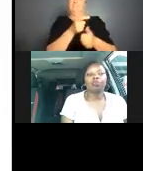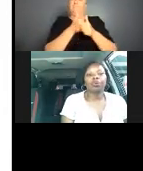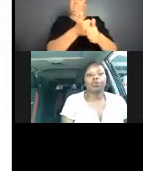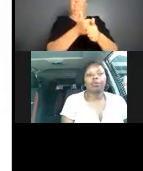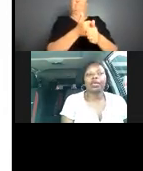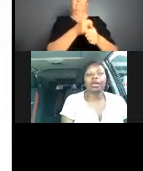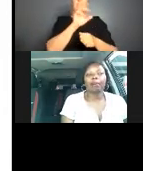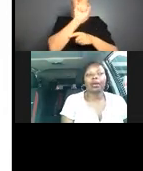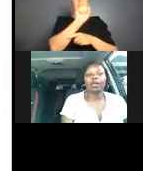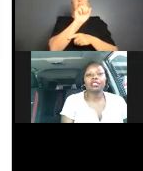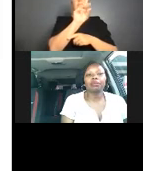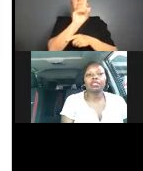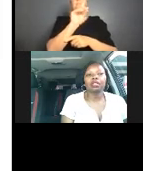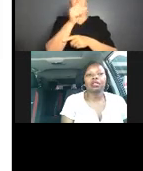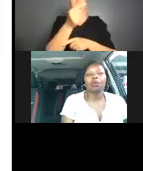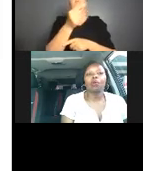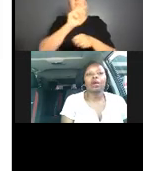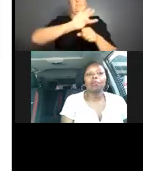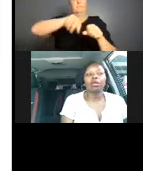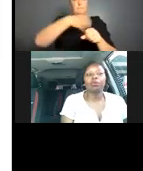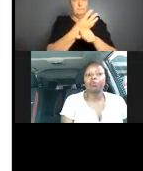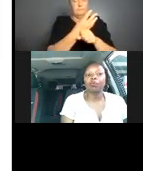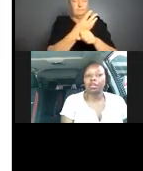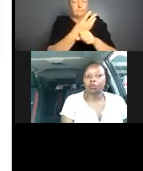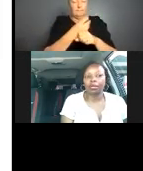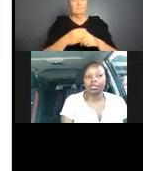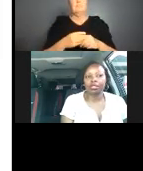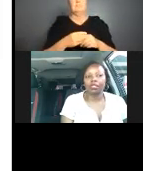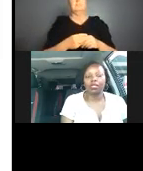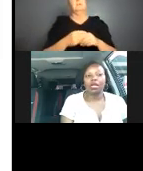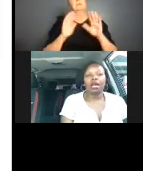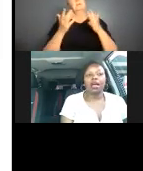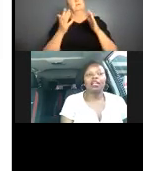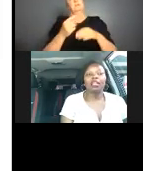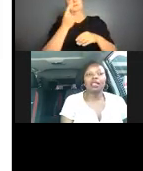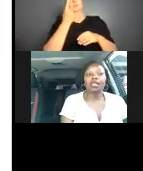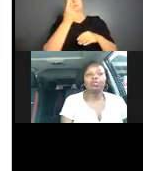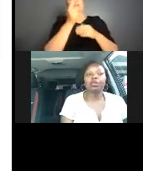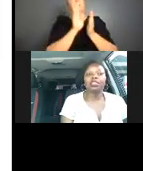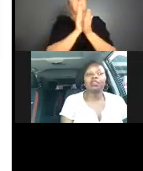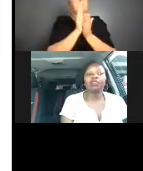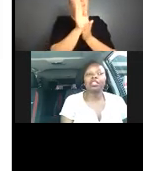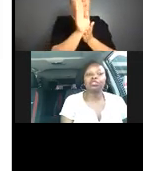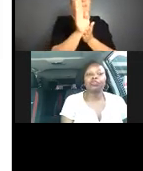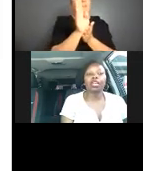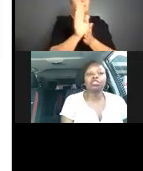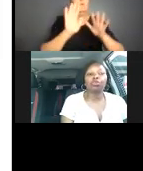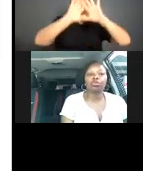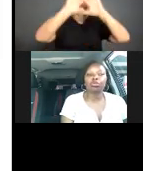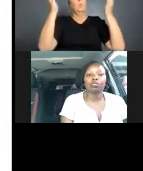group making up an estimated 1 billion people worldwide. And they experience a range